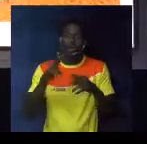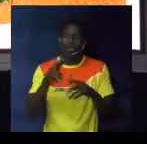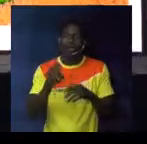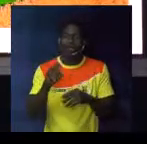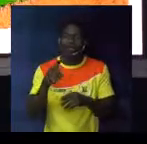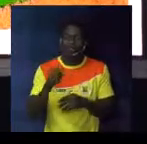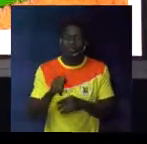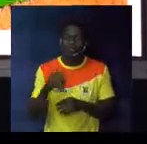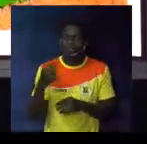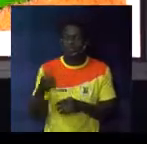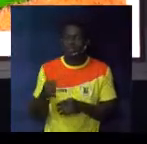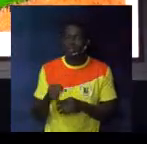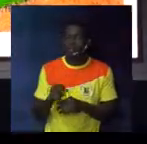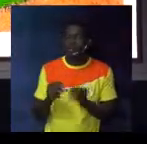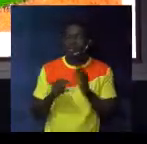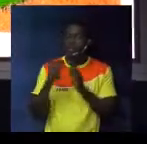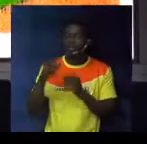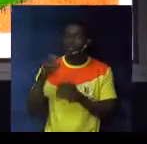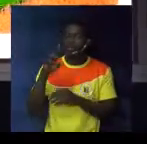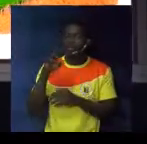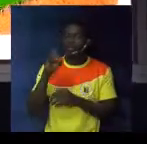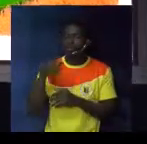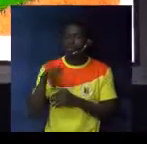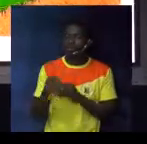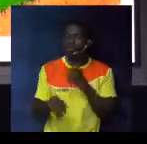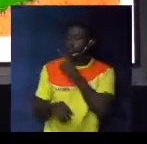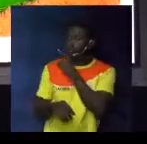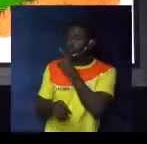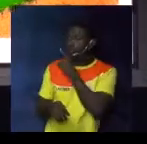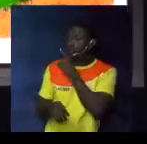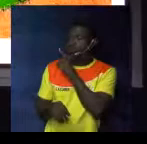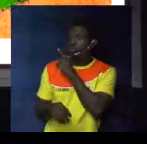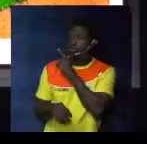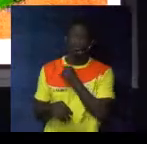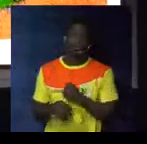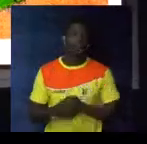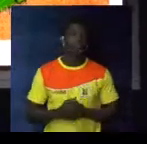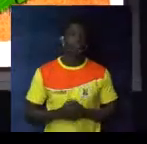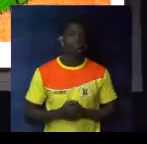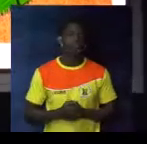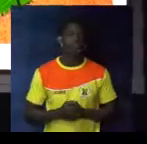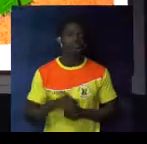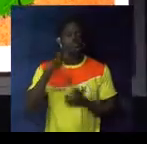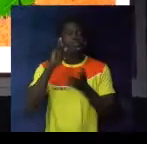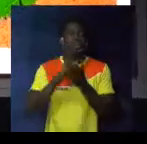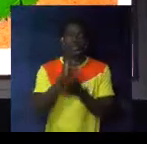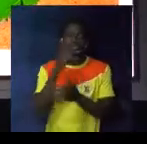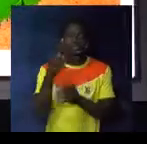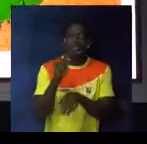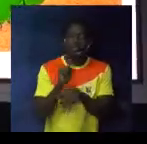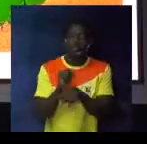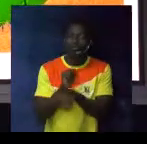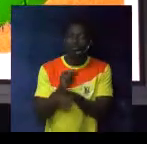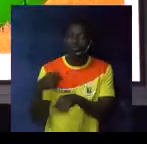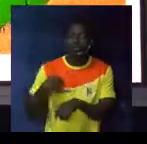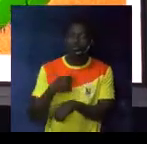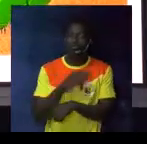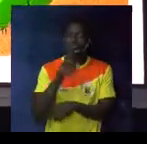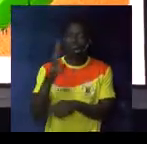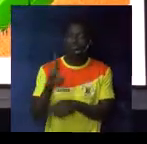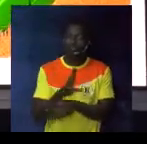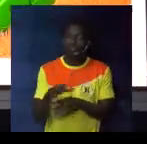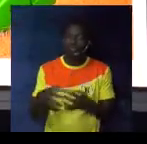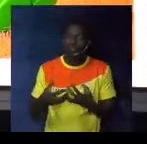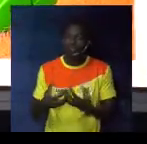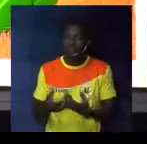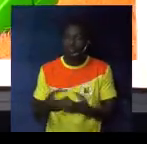matured crops. You can see from the picture here, this is harvester harvesting the matured crops. That's the